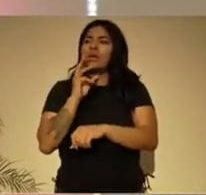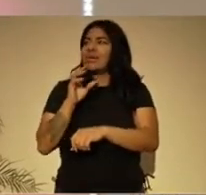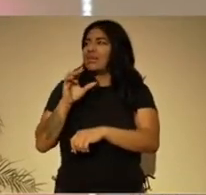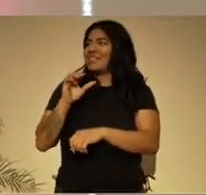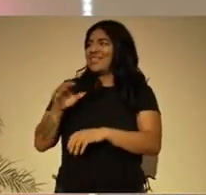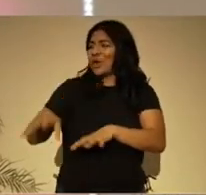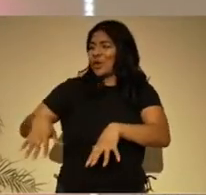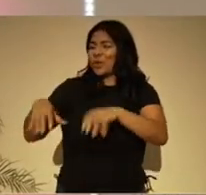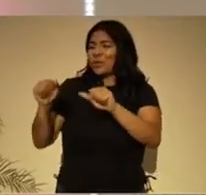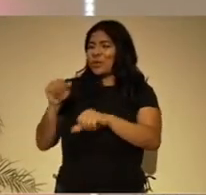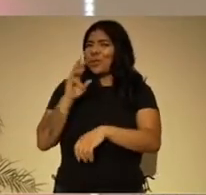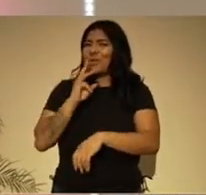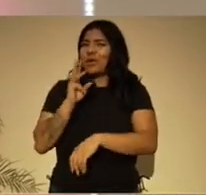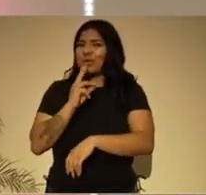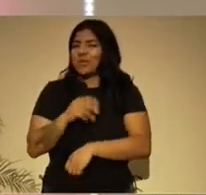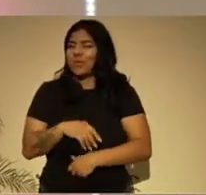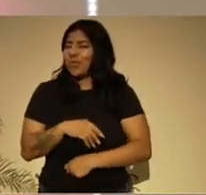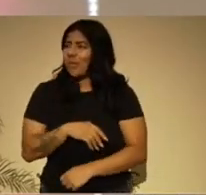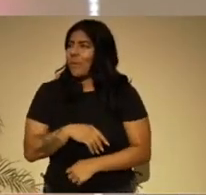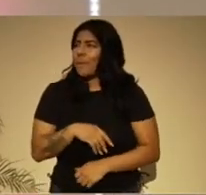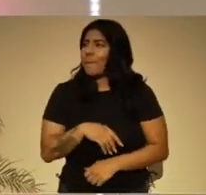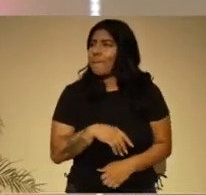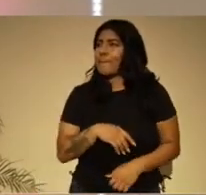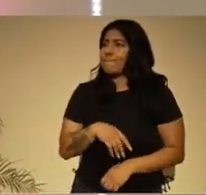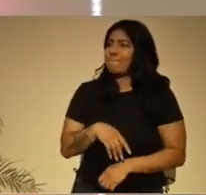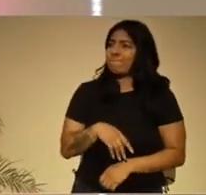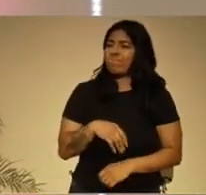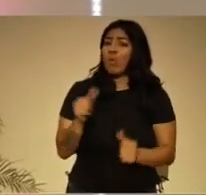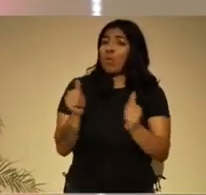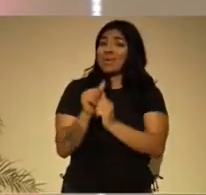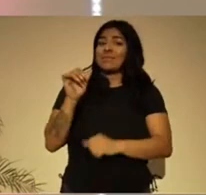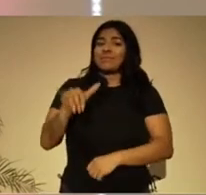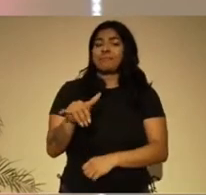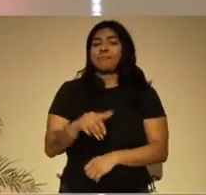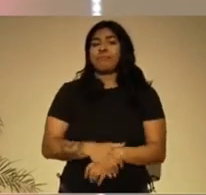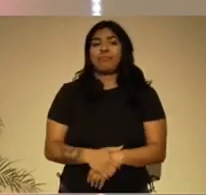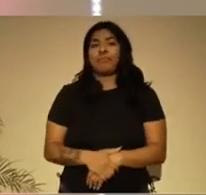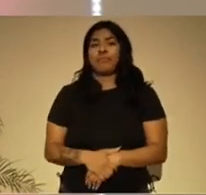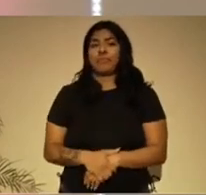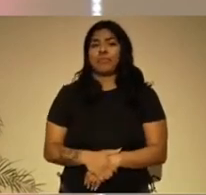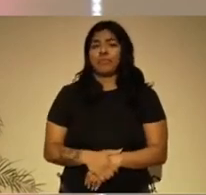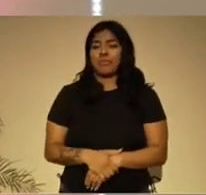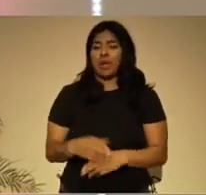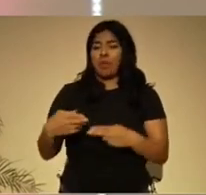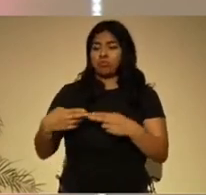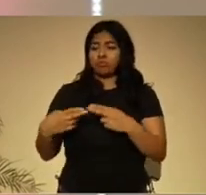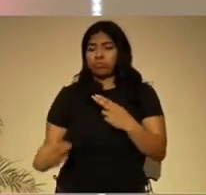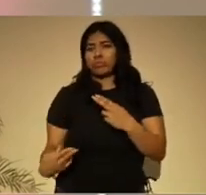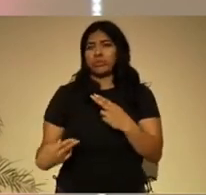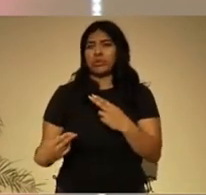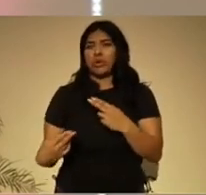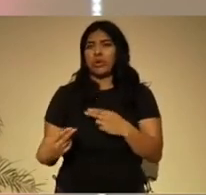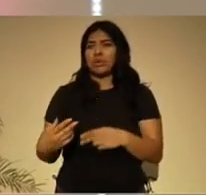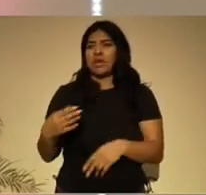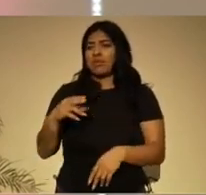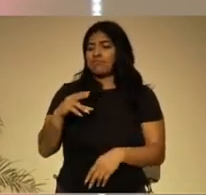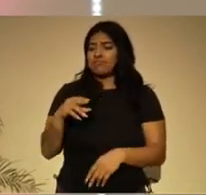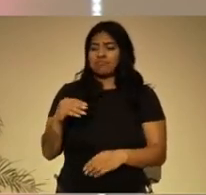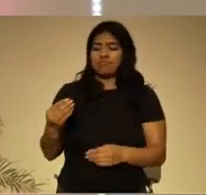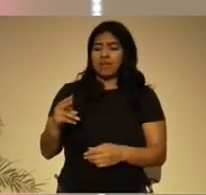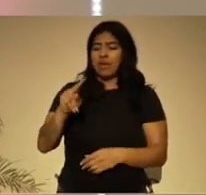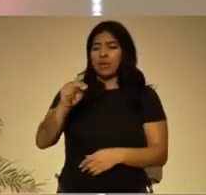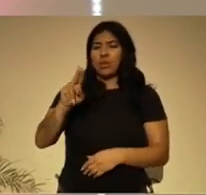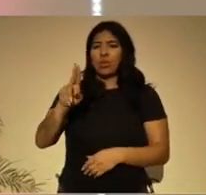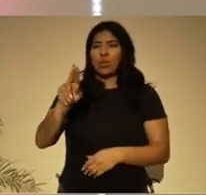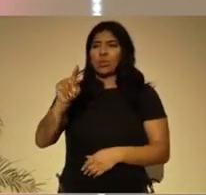absorption of water. With that, there's a shortage of nutrients, and it binds